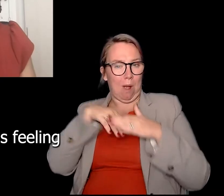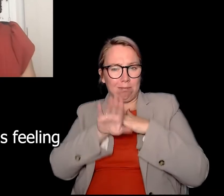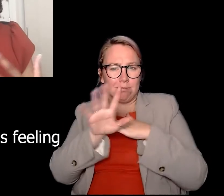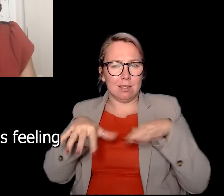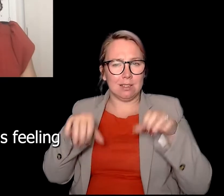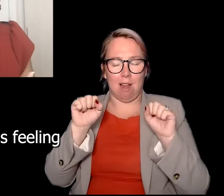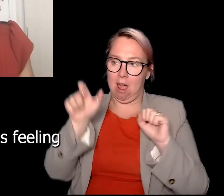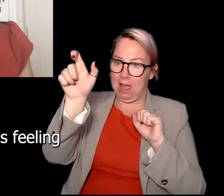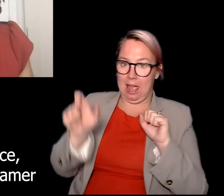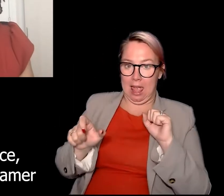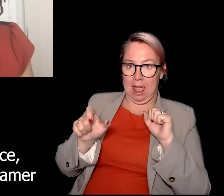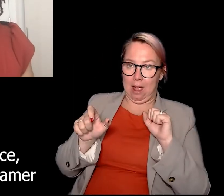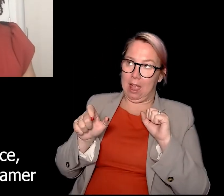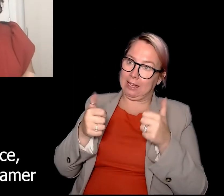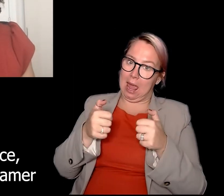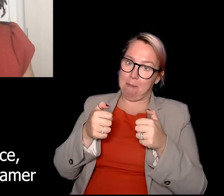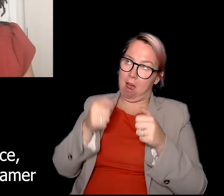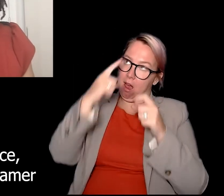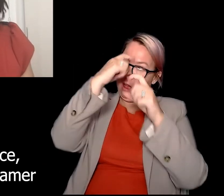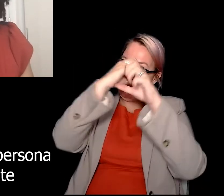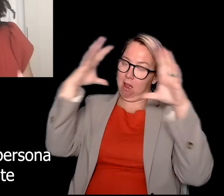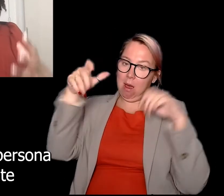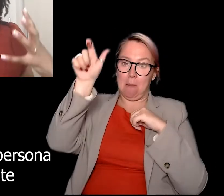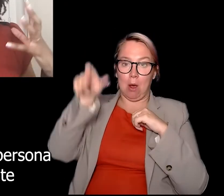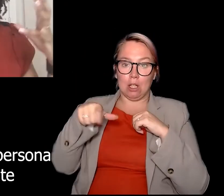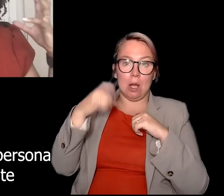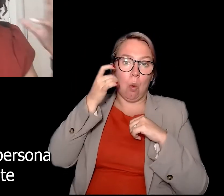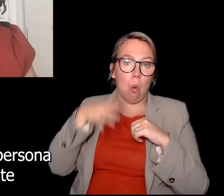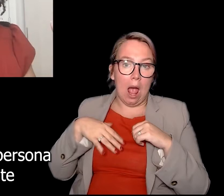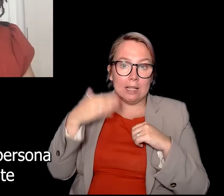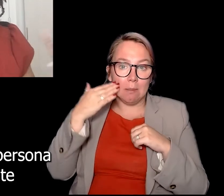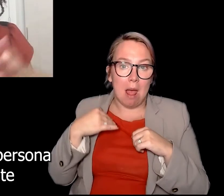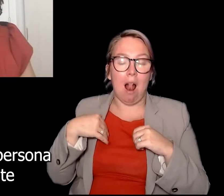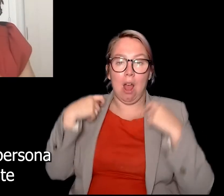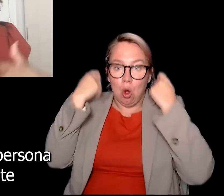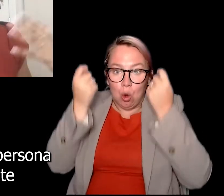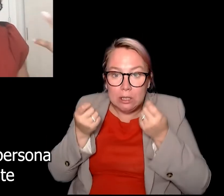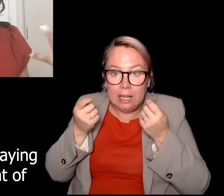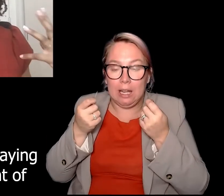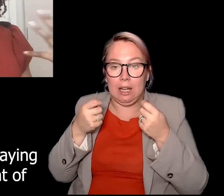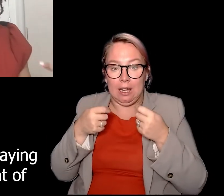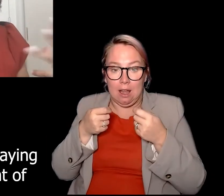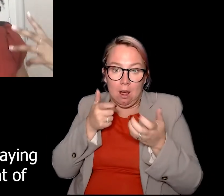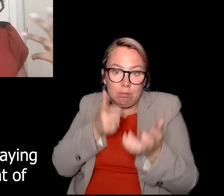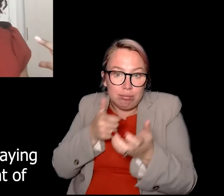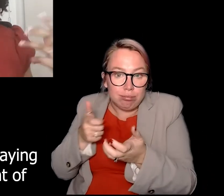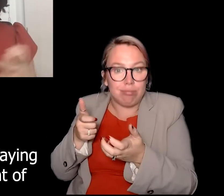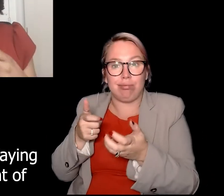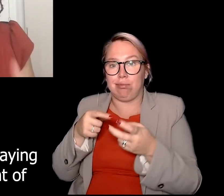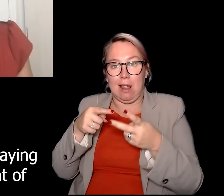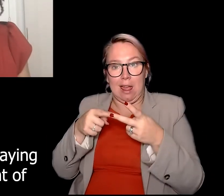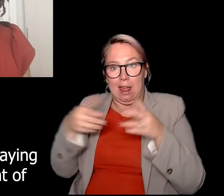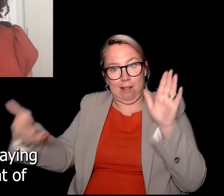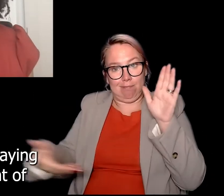And this was the energy I was feeling when I entered the space. When you think about a gamer, you have this very specific persona in mind that, you know, is this white male wearing a hoodie,